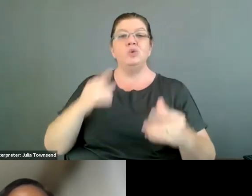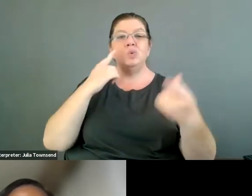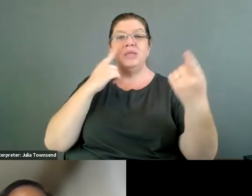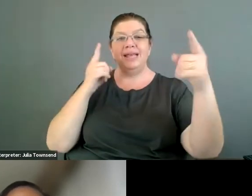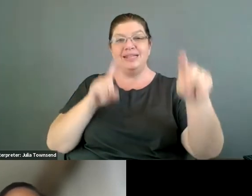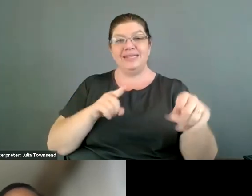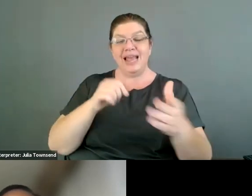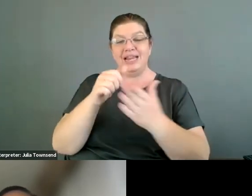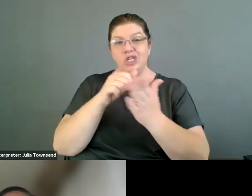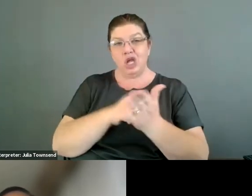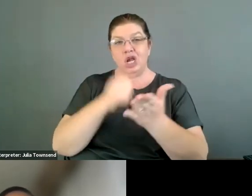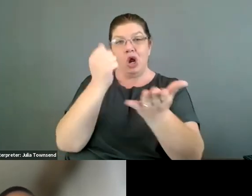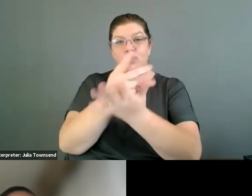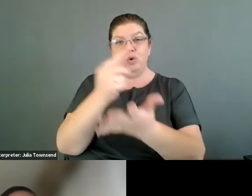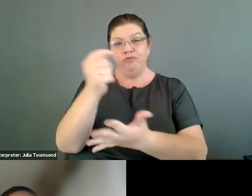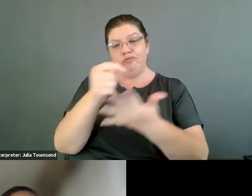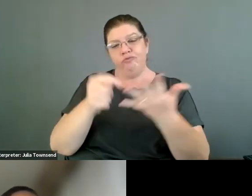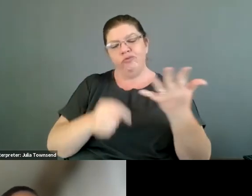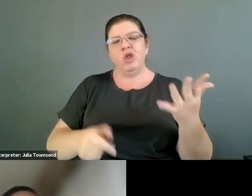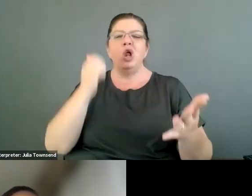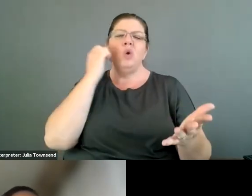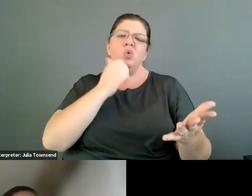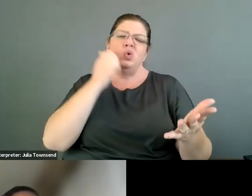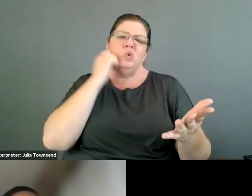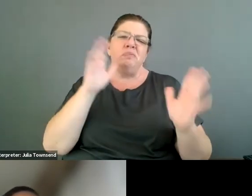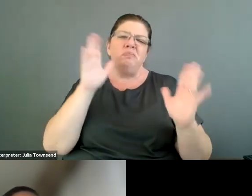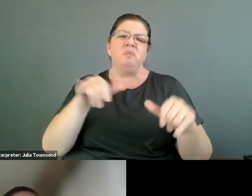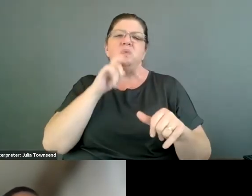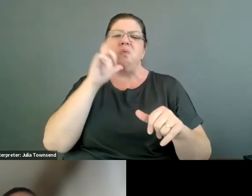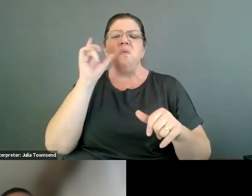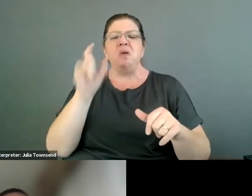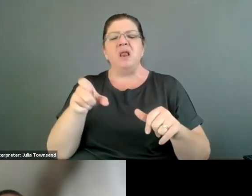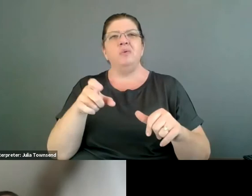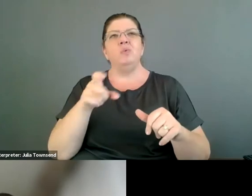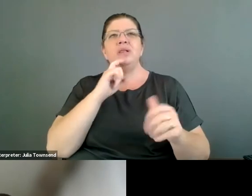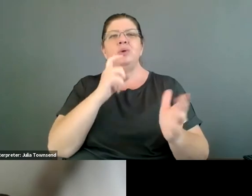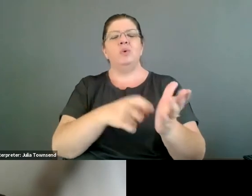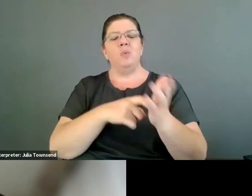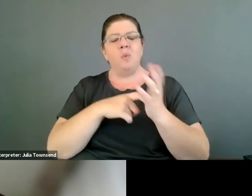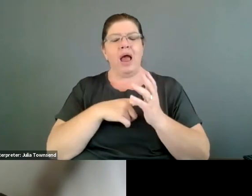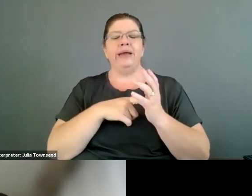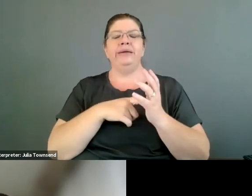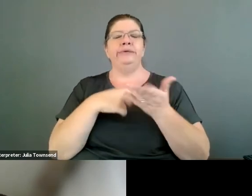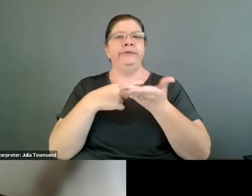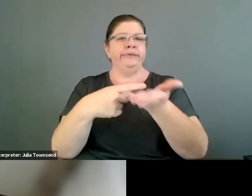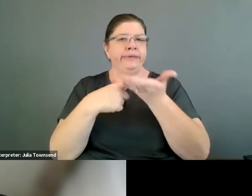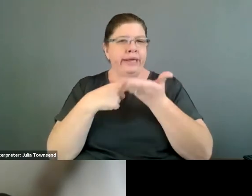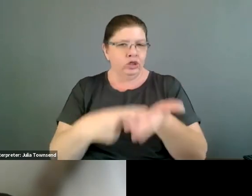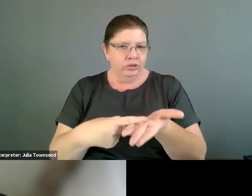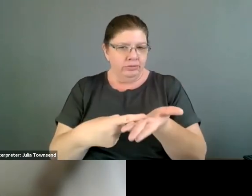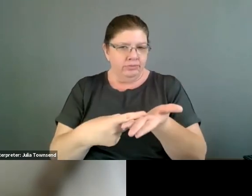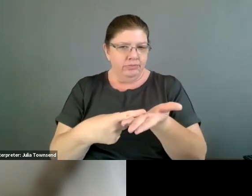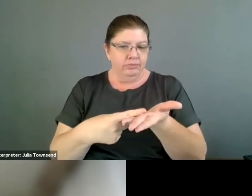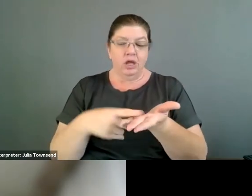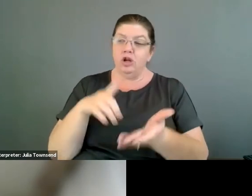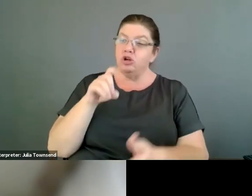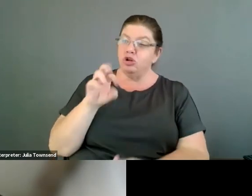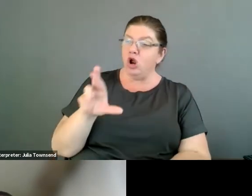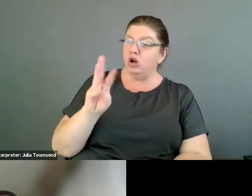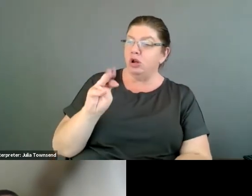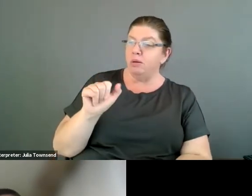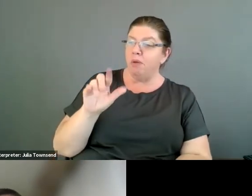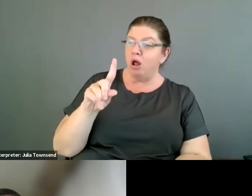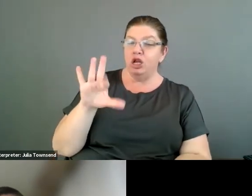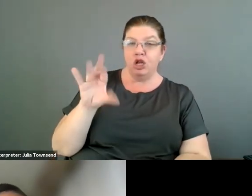to approve the items that are considered routine and not likely to require any discussion. Dr. Maldonado and her